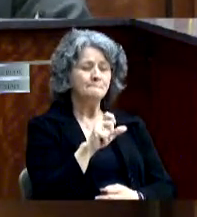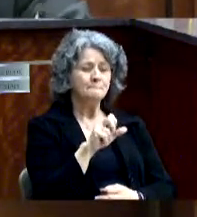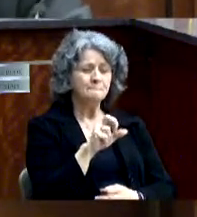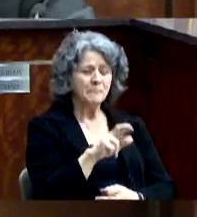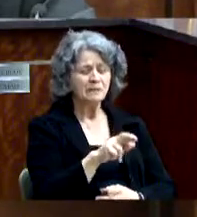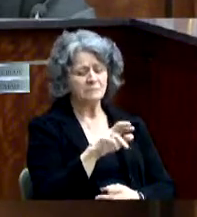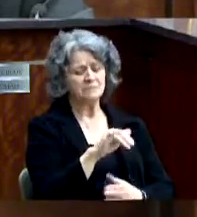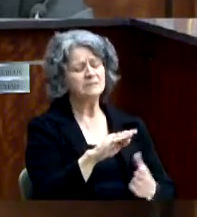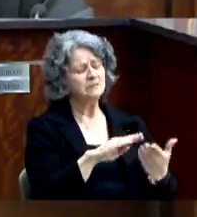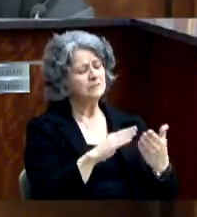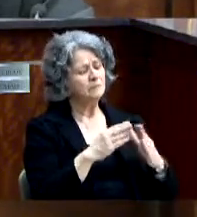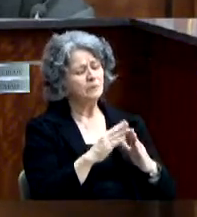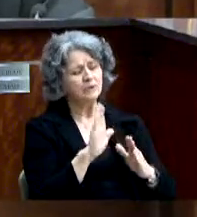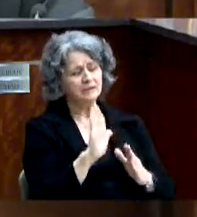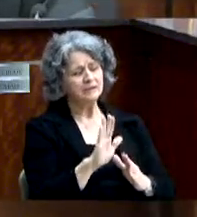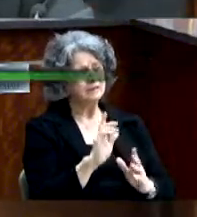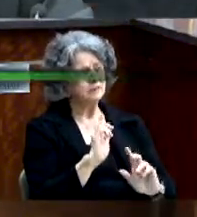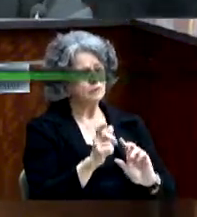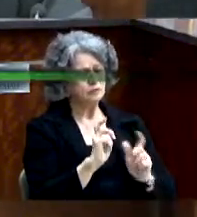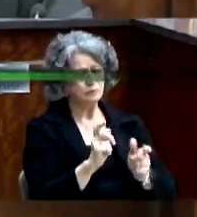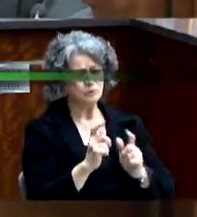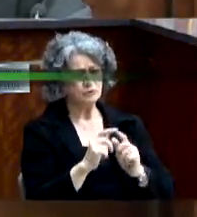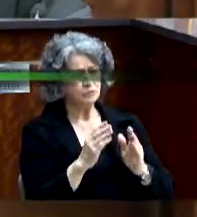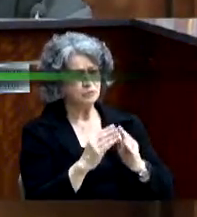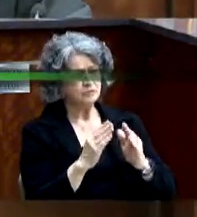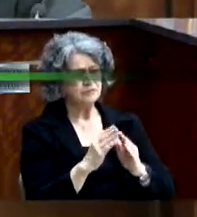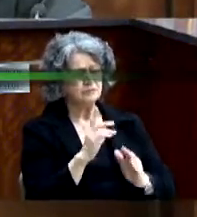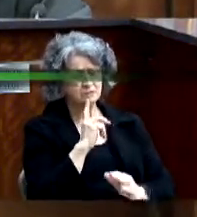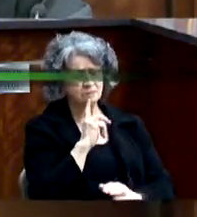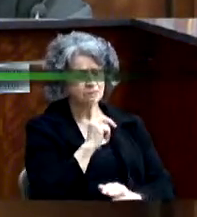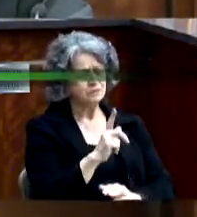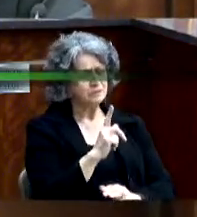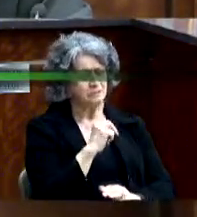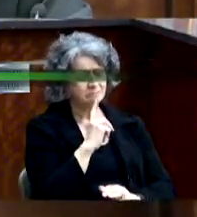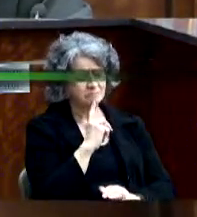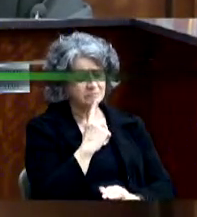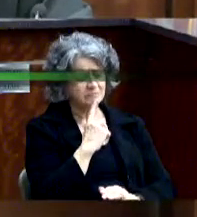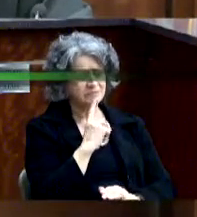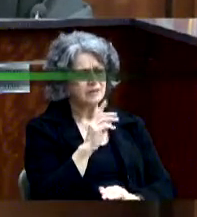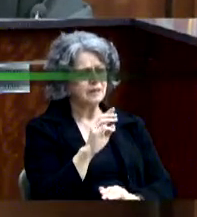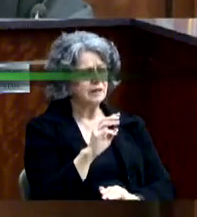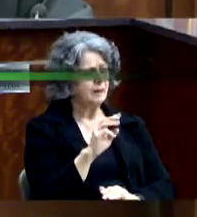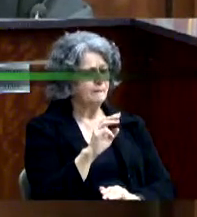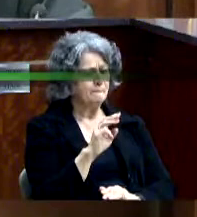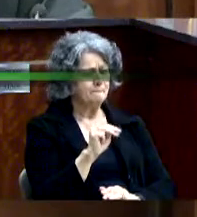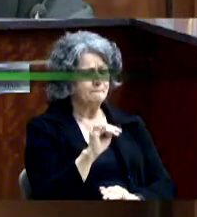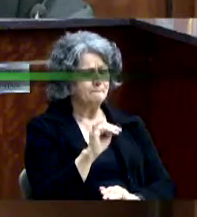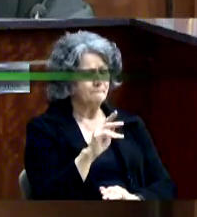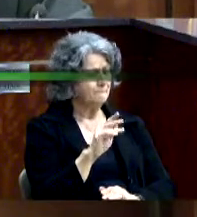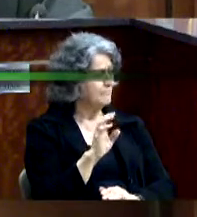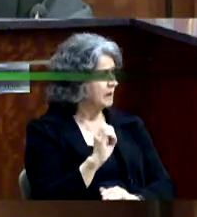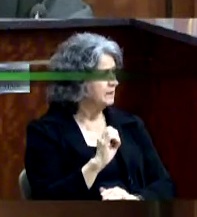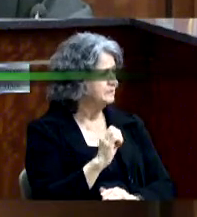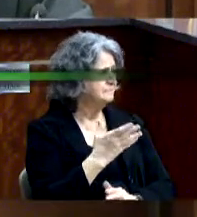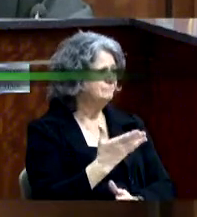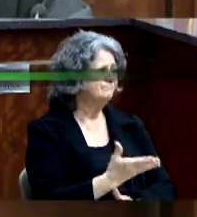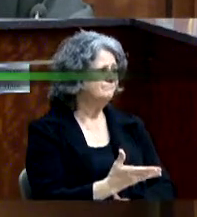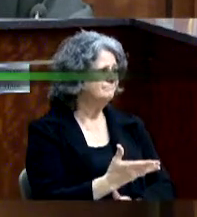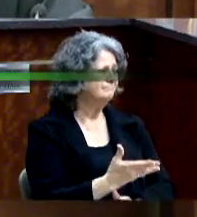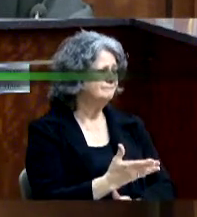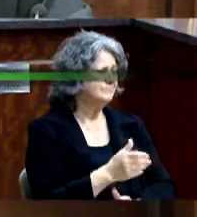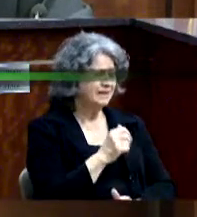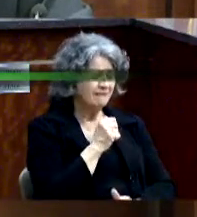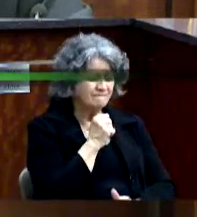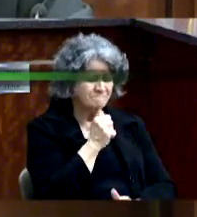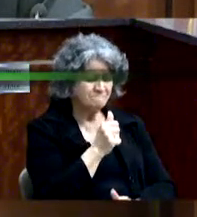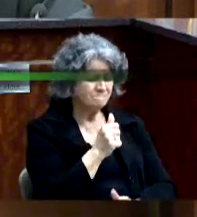his contributions to the city will be greatly missed. Mike, unfortunately, I won't be able to